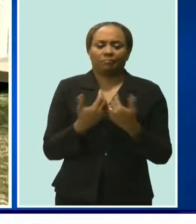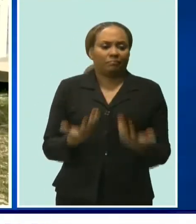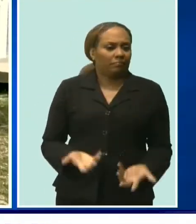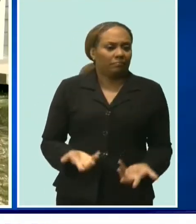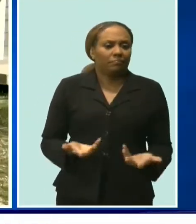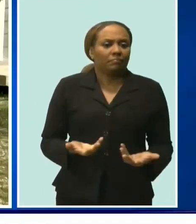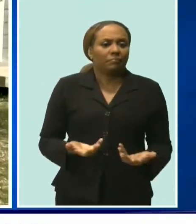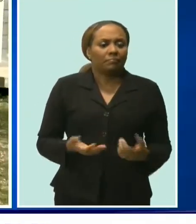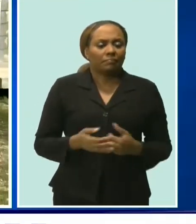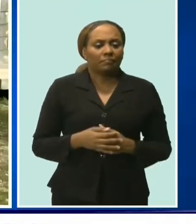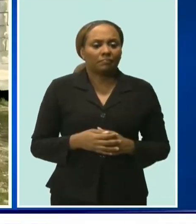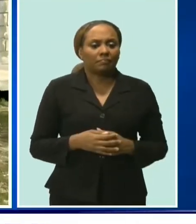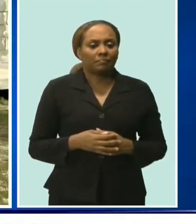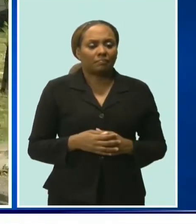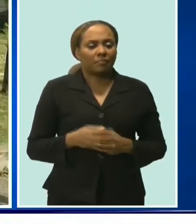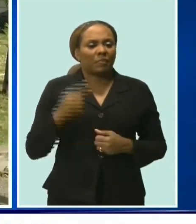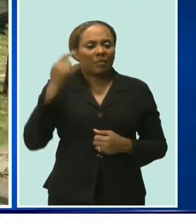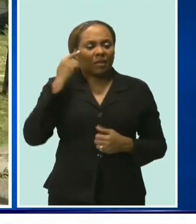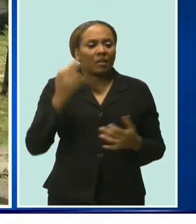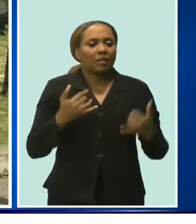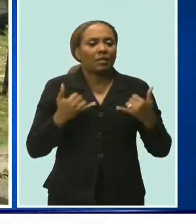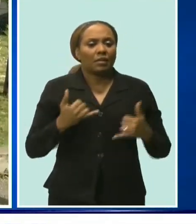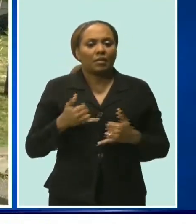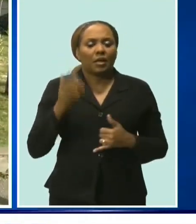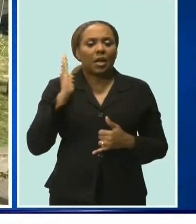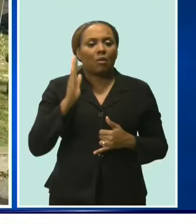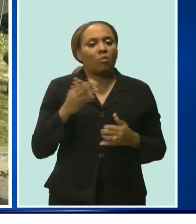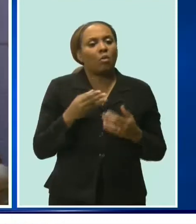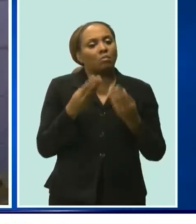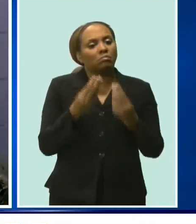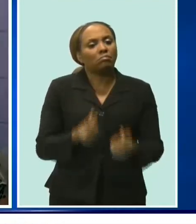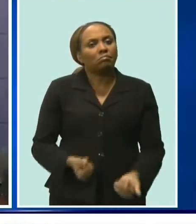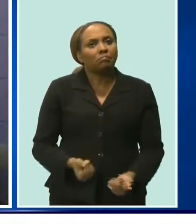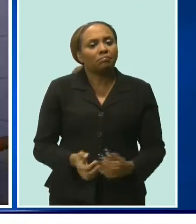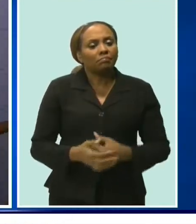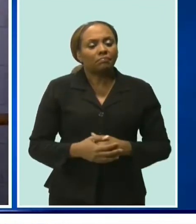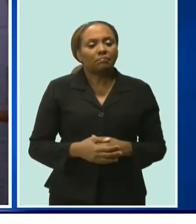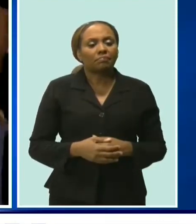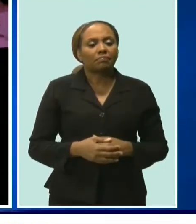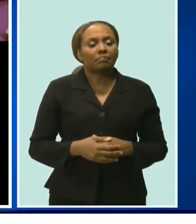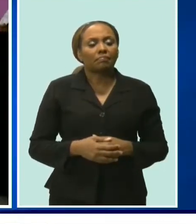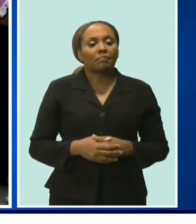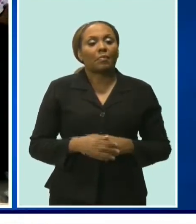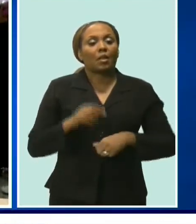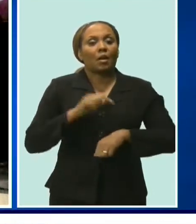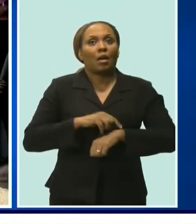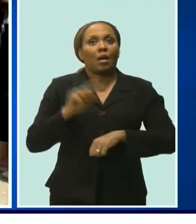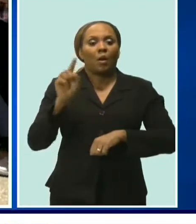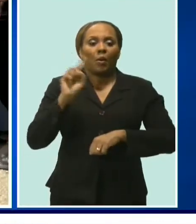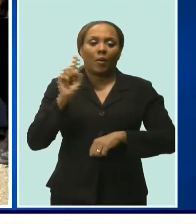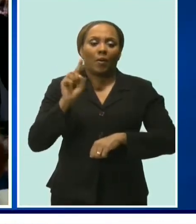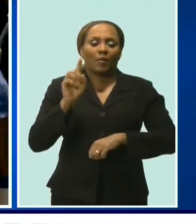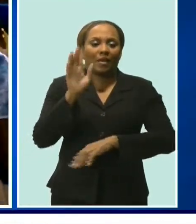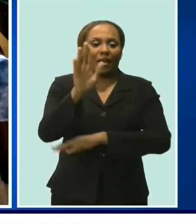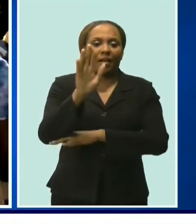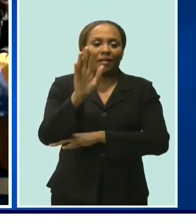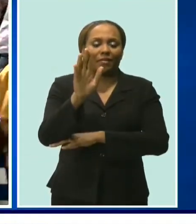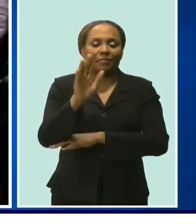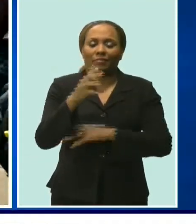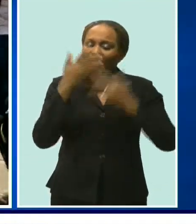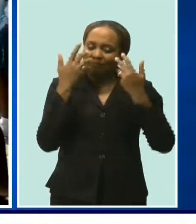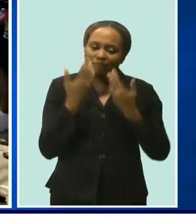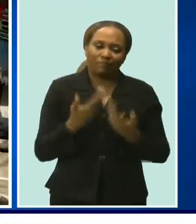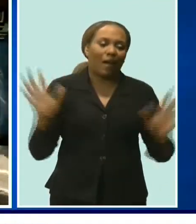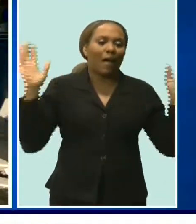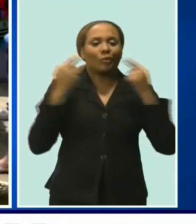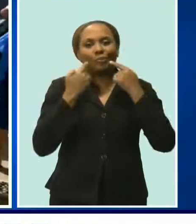centres. So I suspect today will definitely go relatively well. Just after 1 this afternoon, it was all over. Anxious